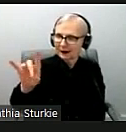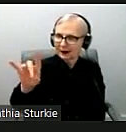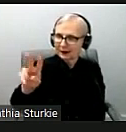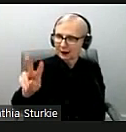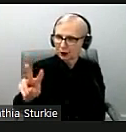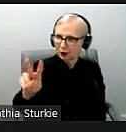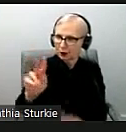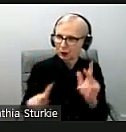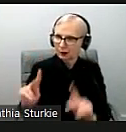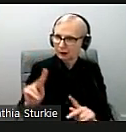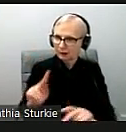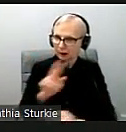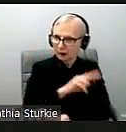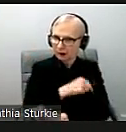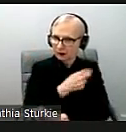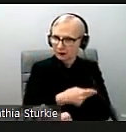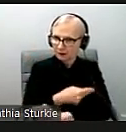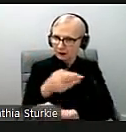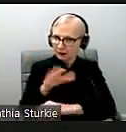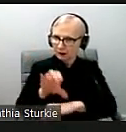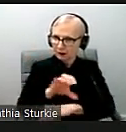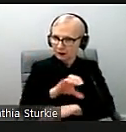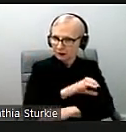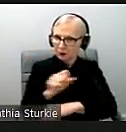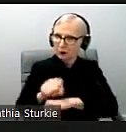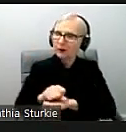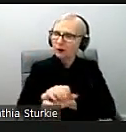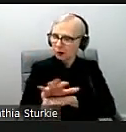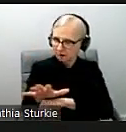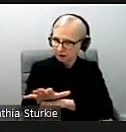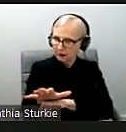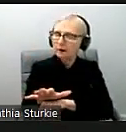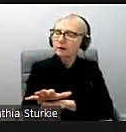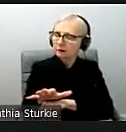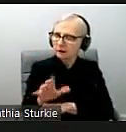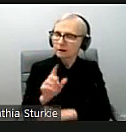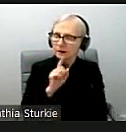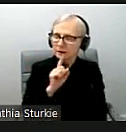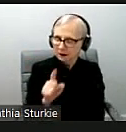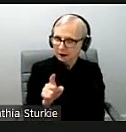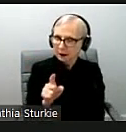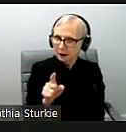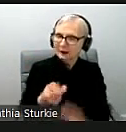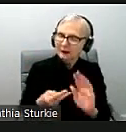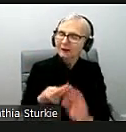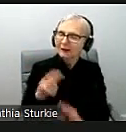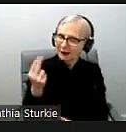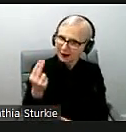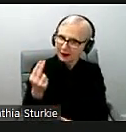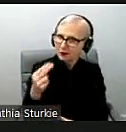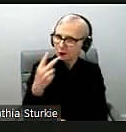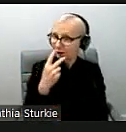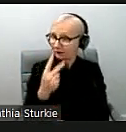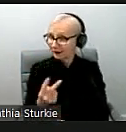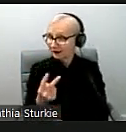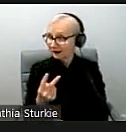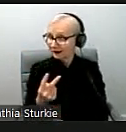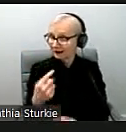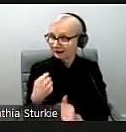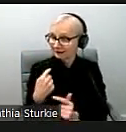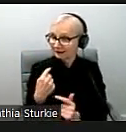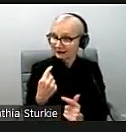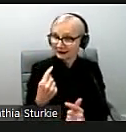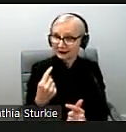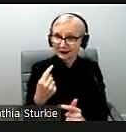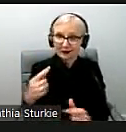people hospitalized in Colorado with COVID. And that is actually the highest we have seen this